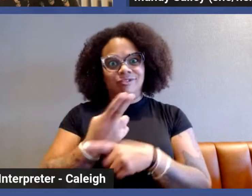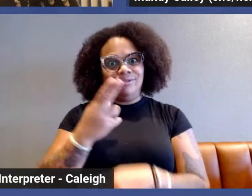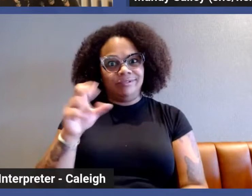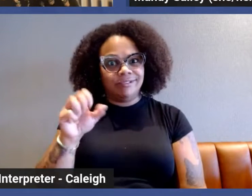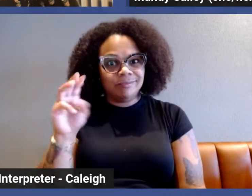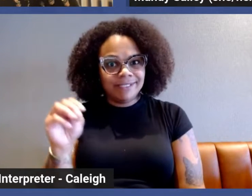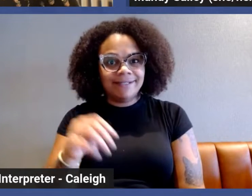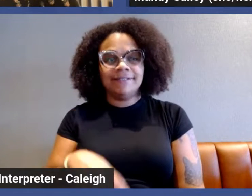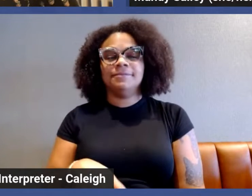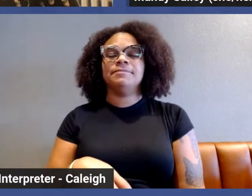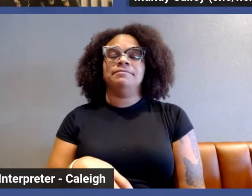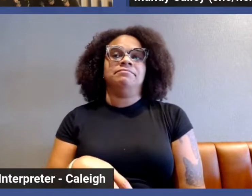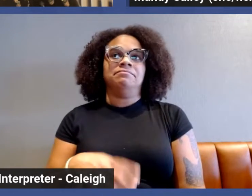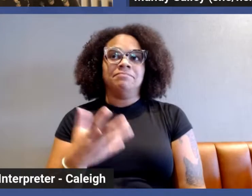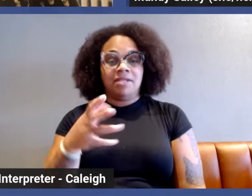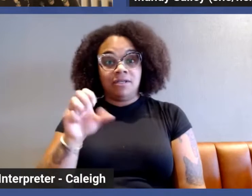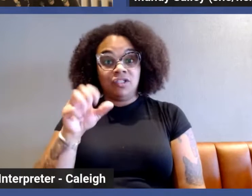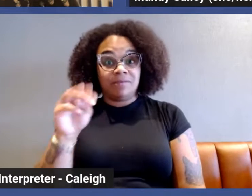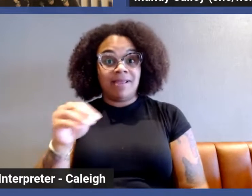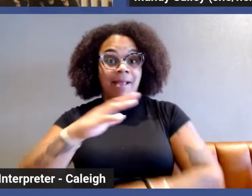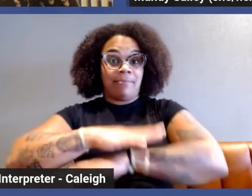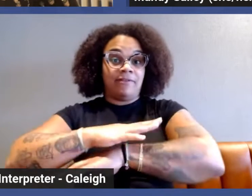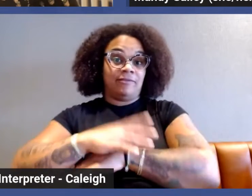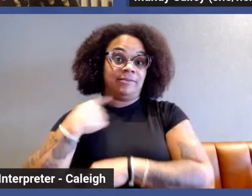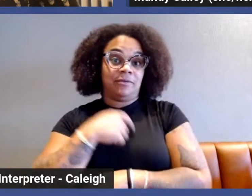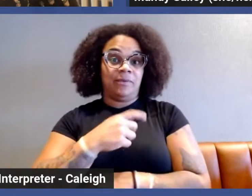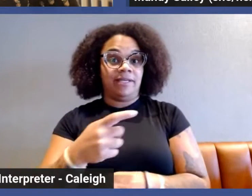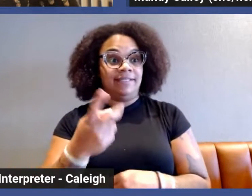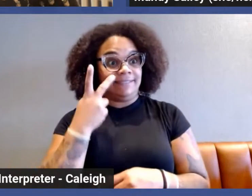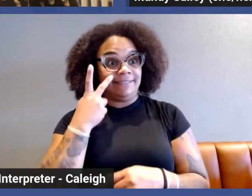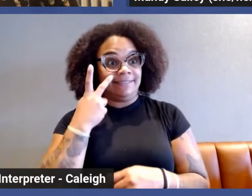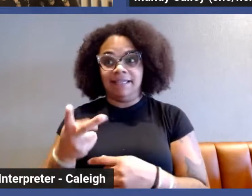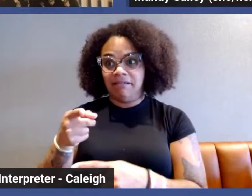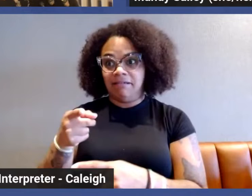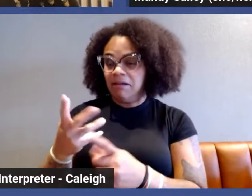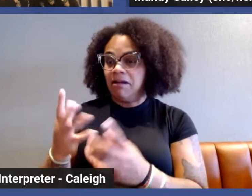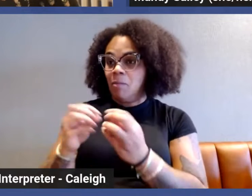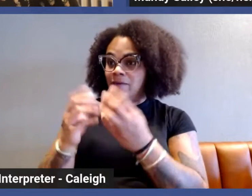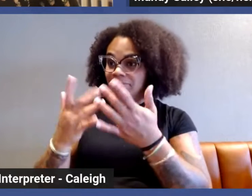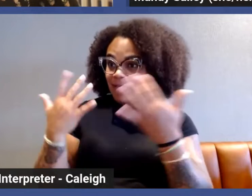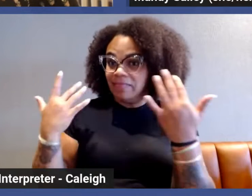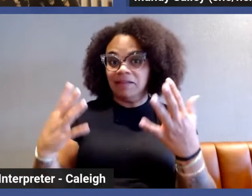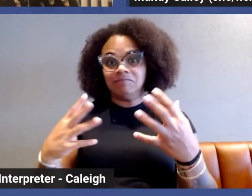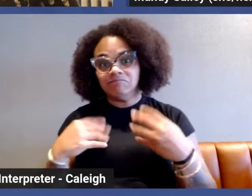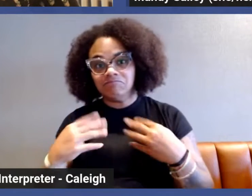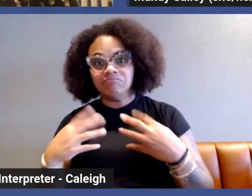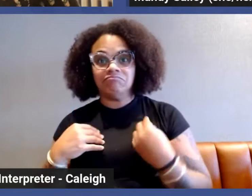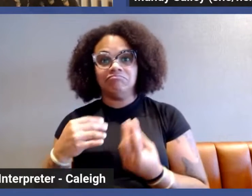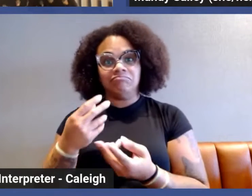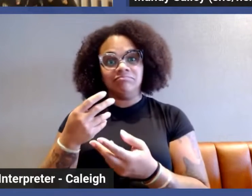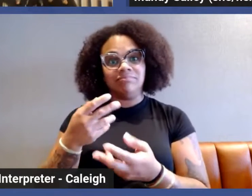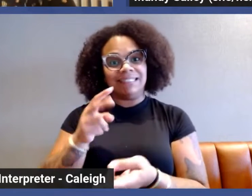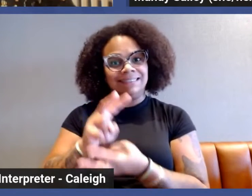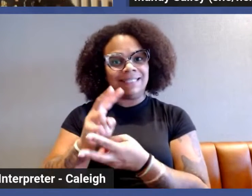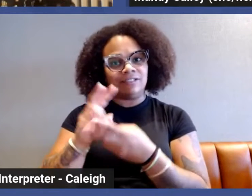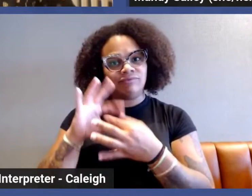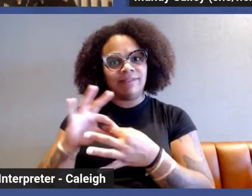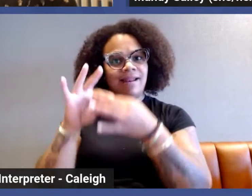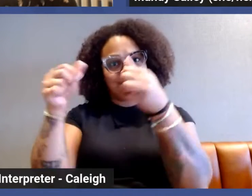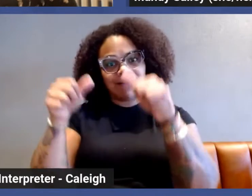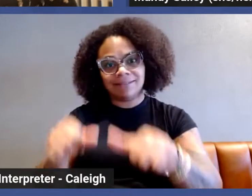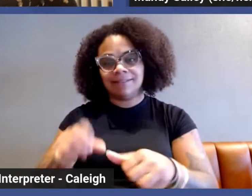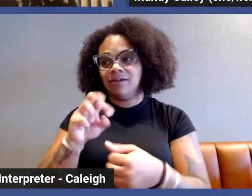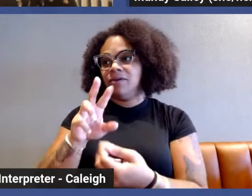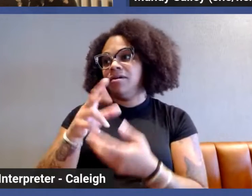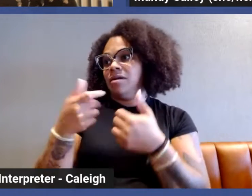social media platforms that were more friendly to sexual content about sexuality were